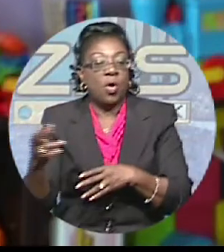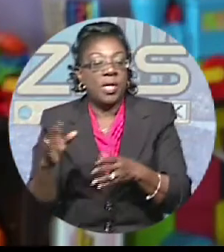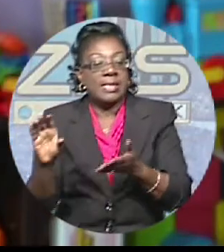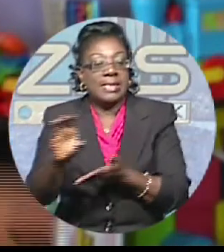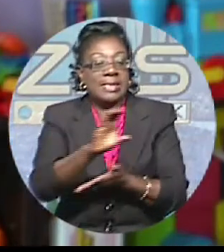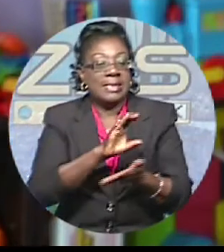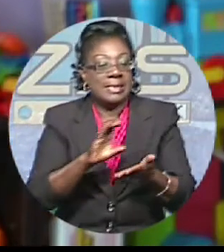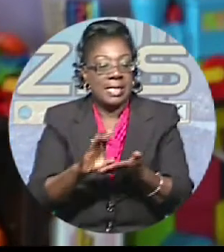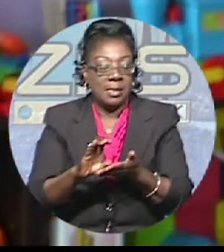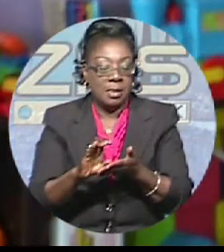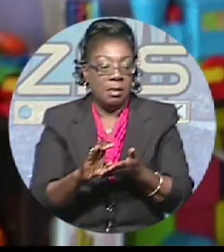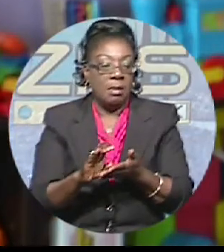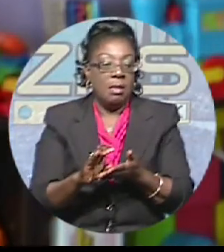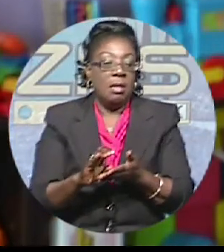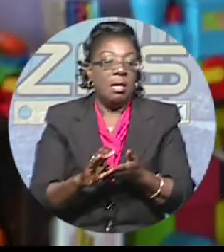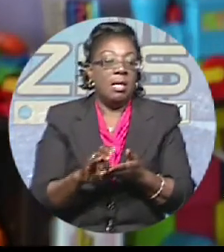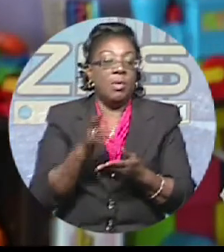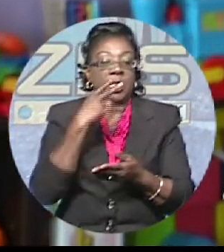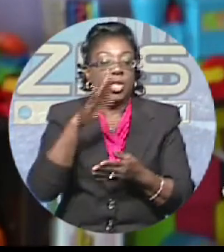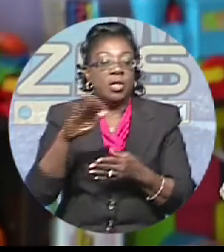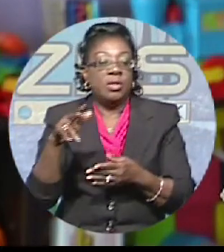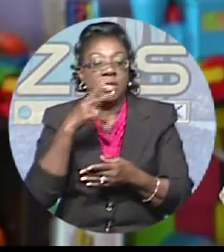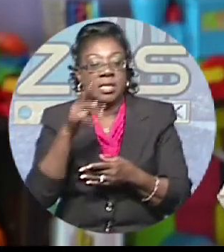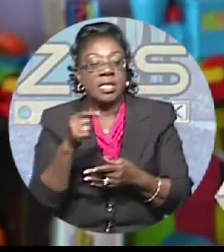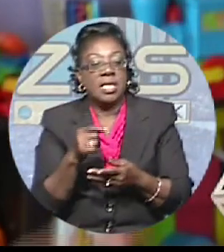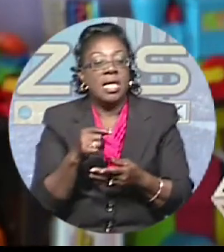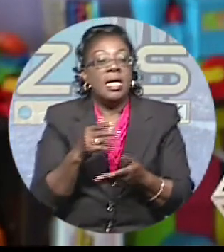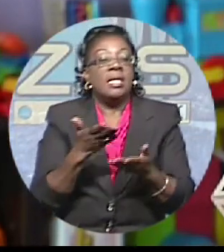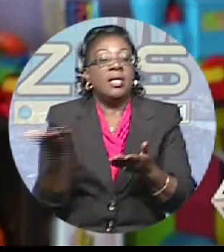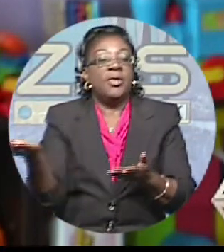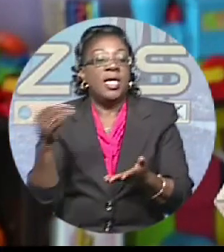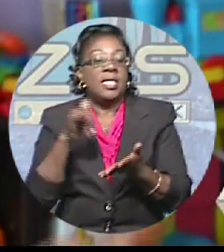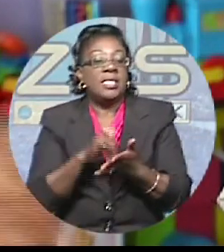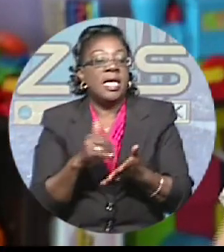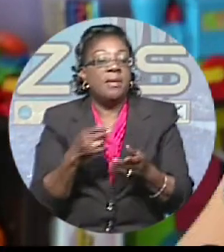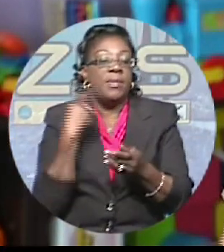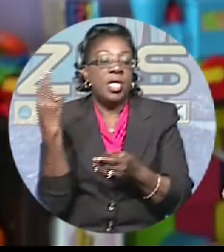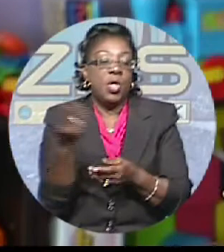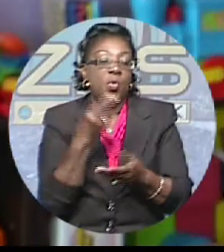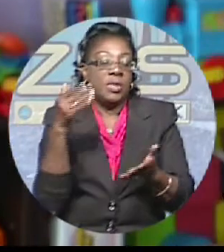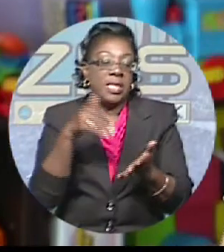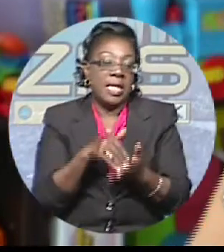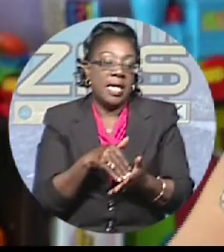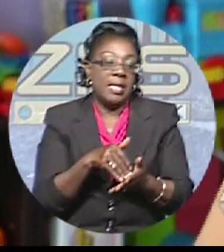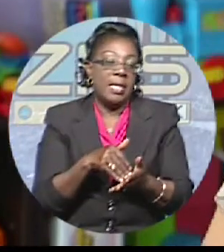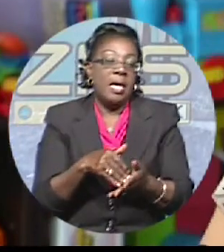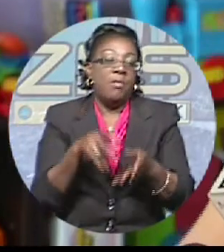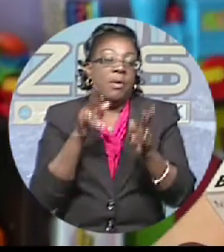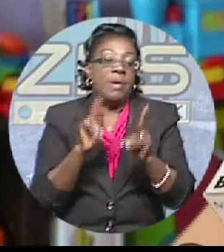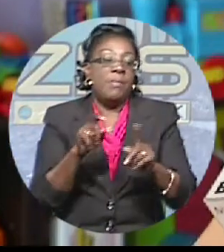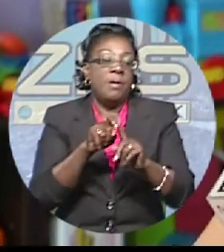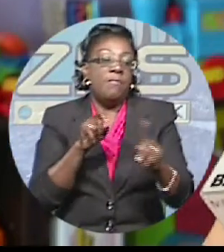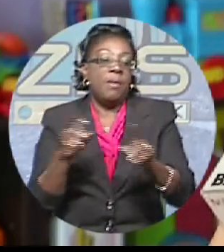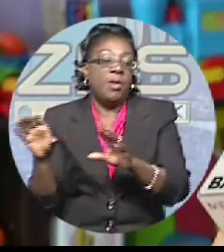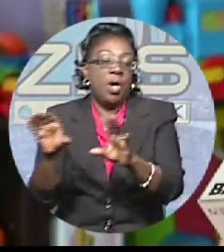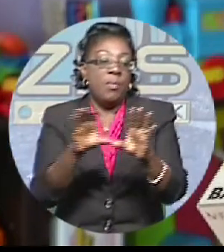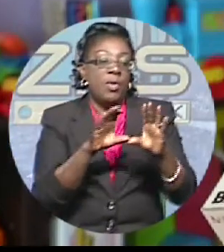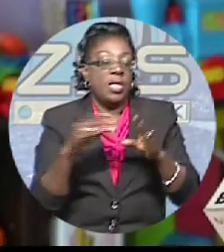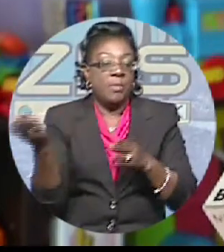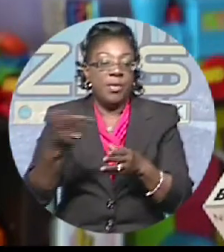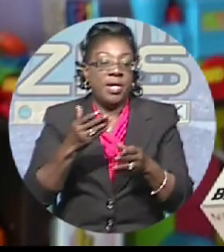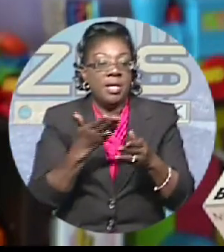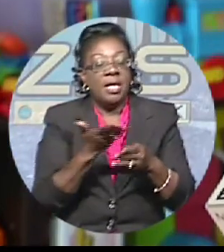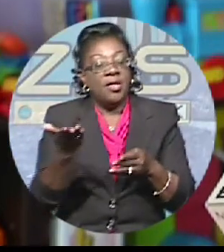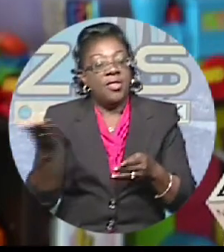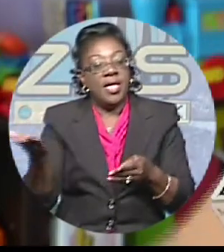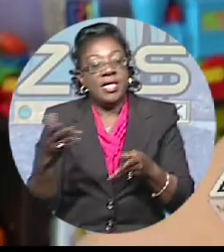kids get to see that things can be reused. They bring in things, and then we are also inviting people to come in. And if they are